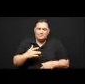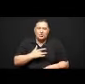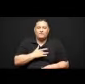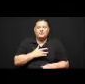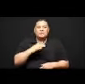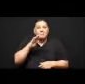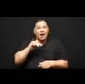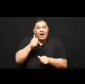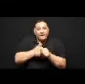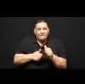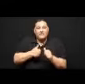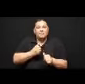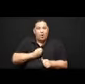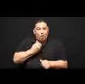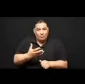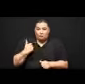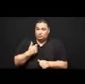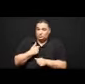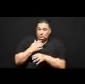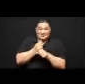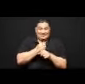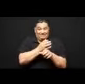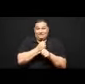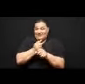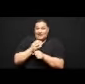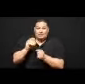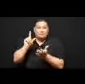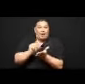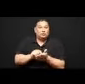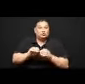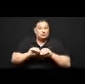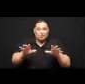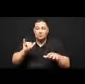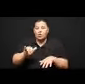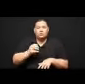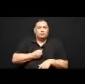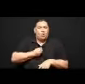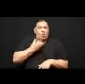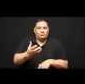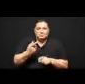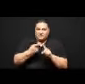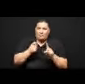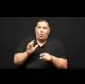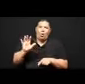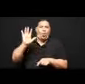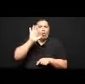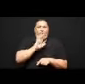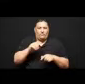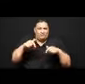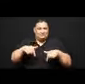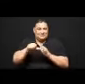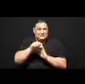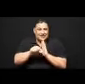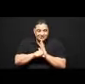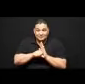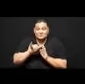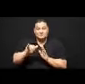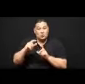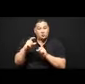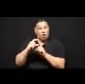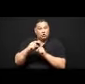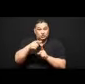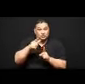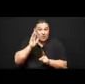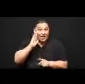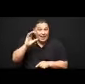we've received and published. These are poems from throughout the state. These words that you are